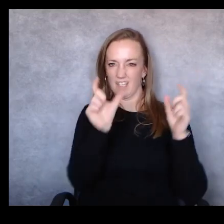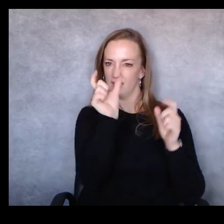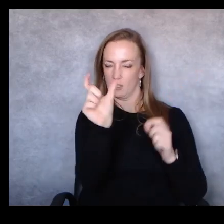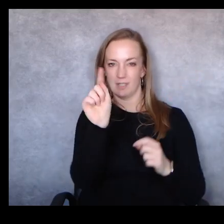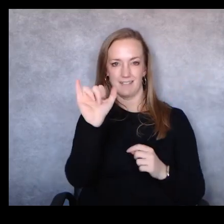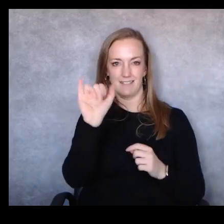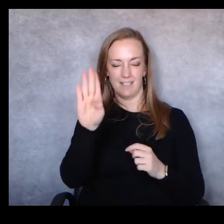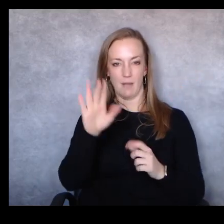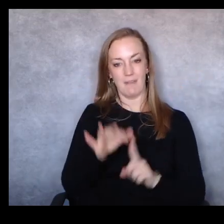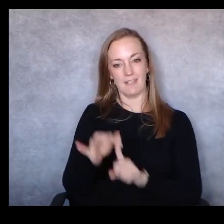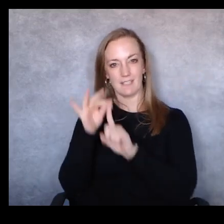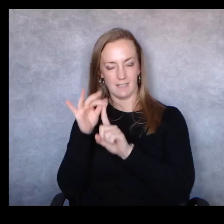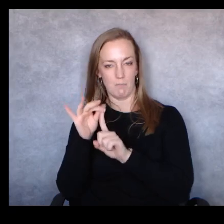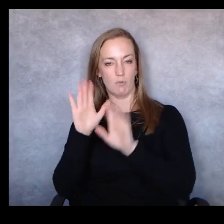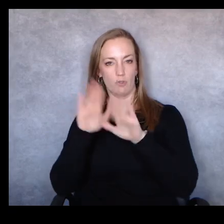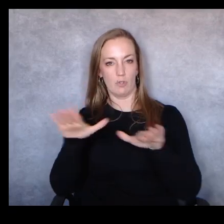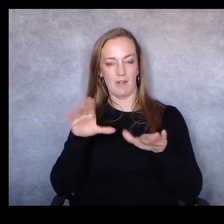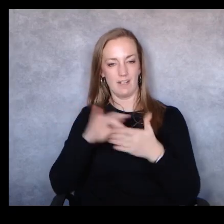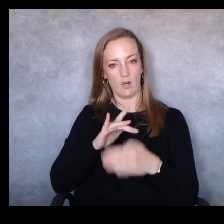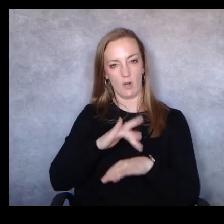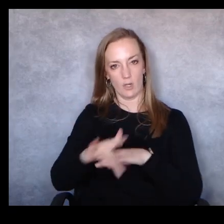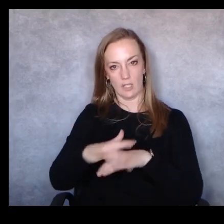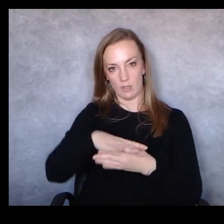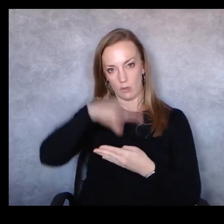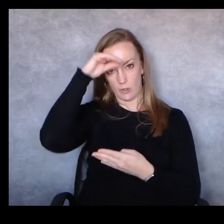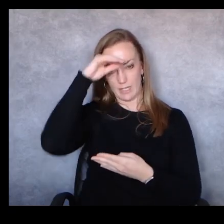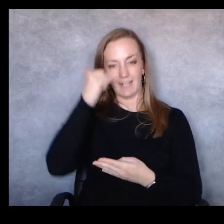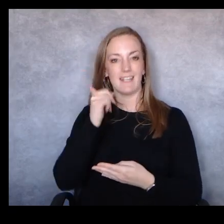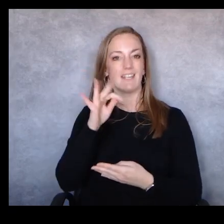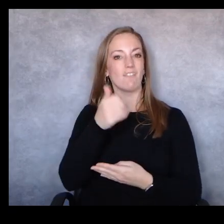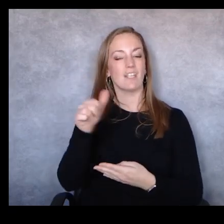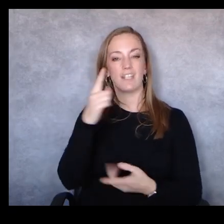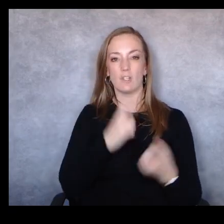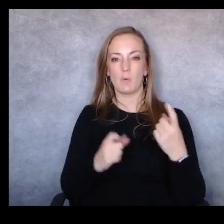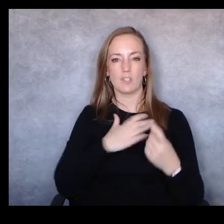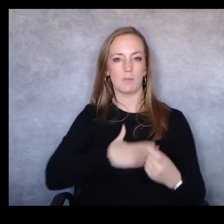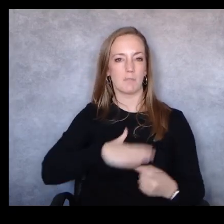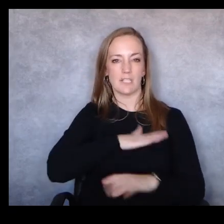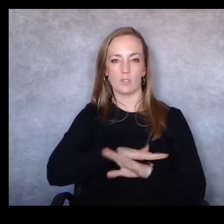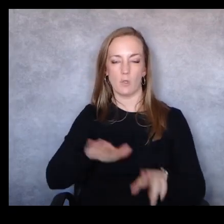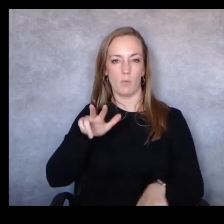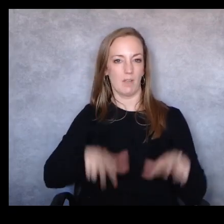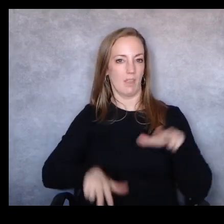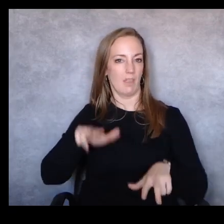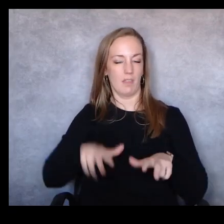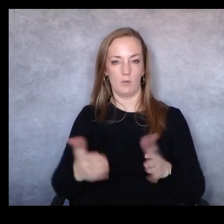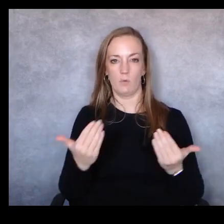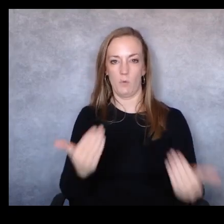Exceptional Children and Early Learning. If you have any questions, please do not hesitate to contact me.